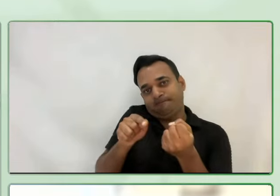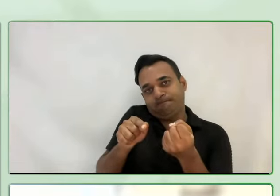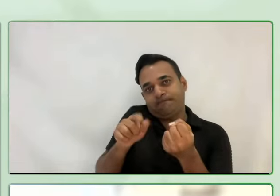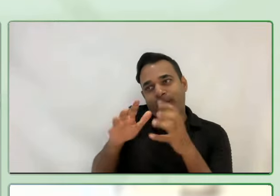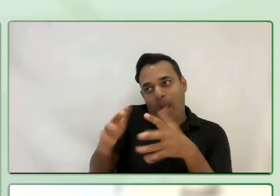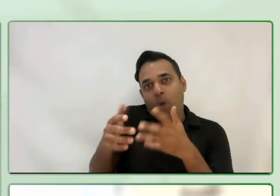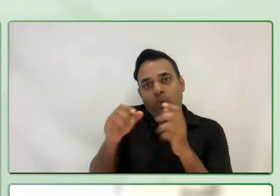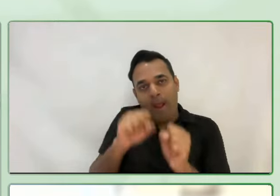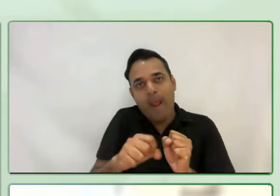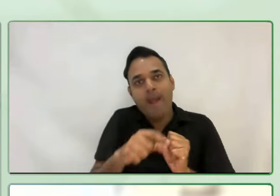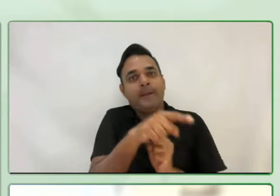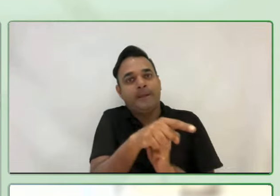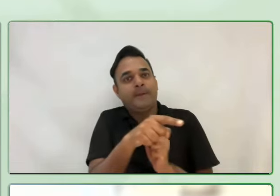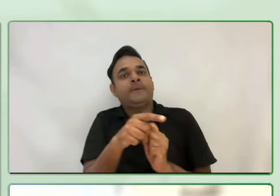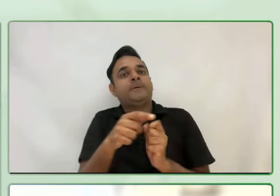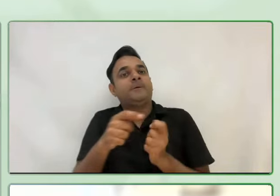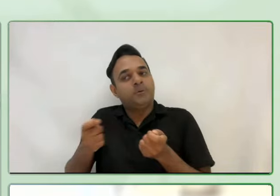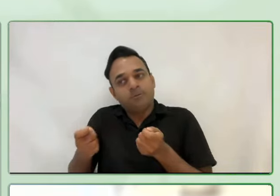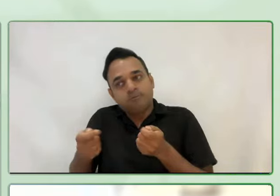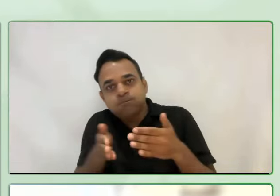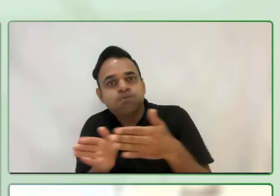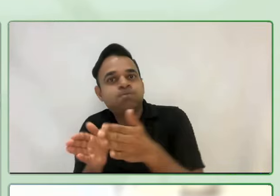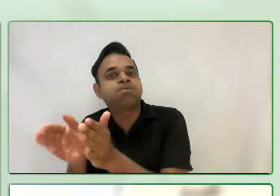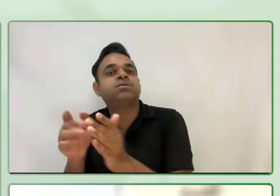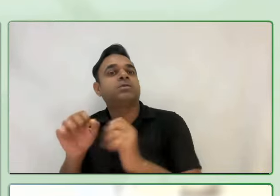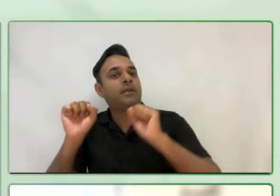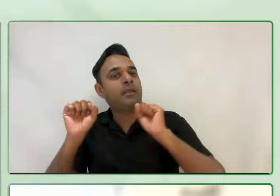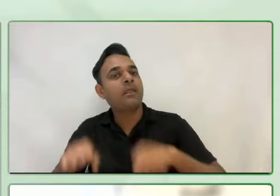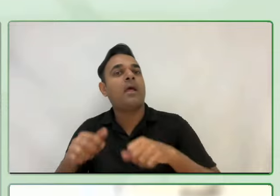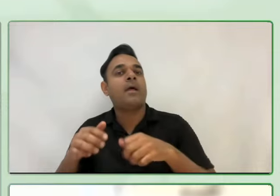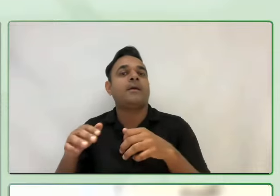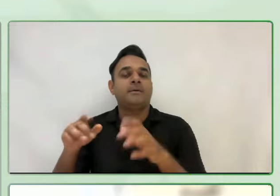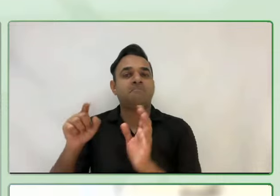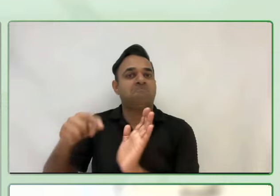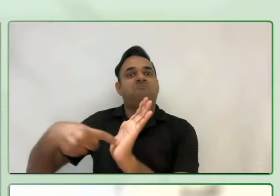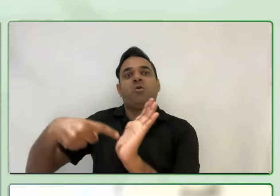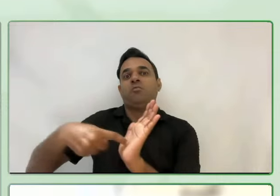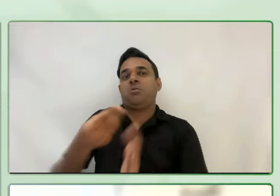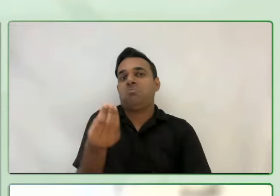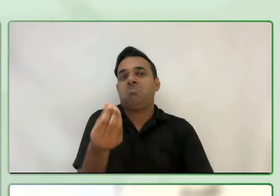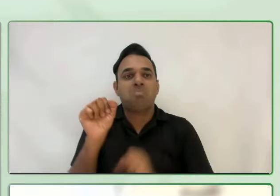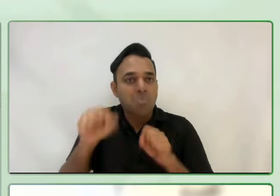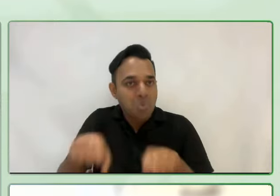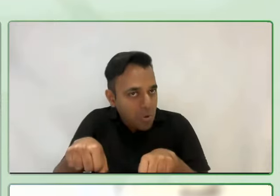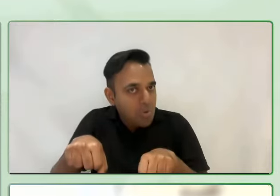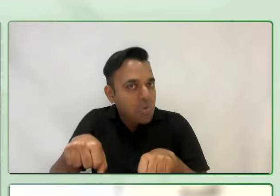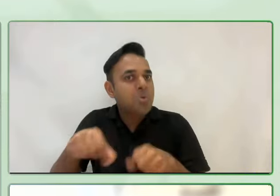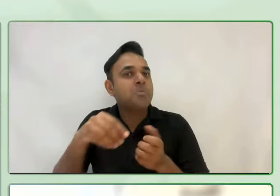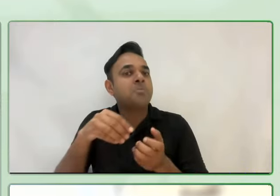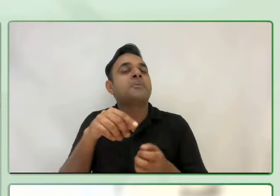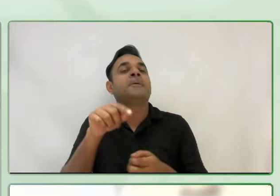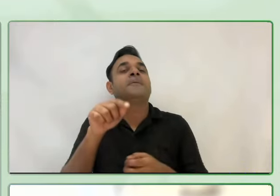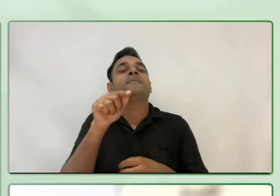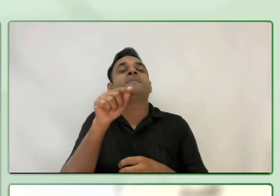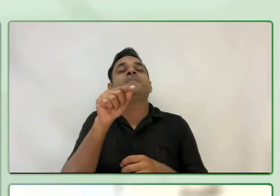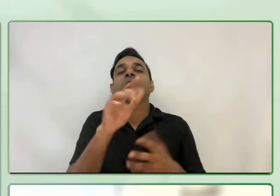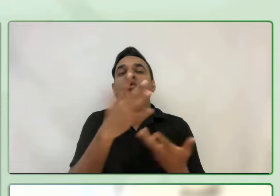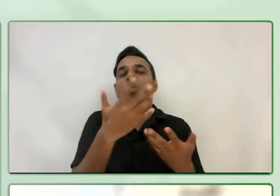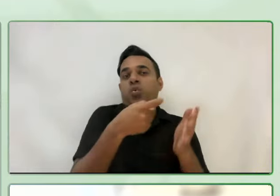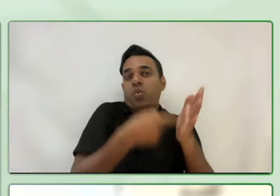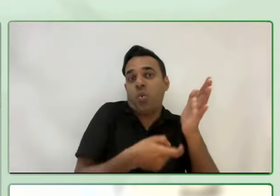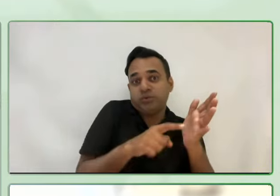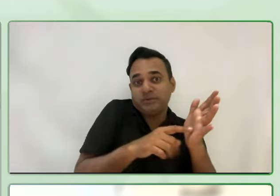4 weeks sick leave in a year, minimum. And we have people been out of work for nearly 3